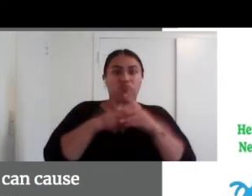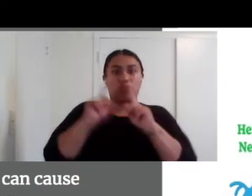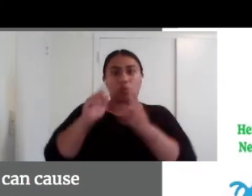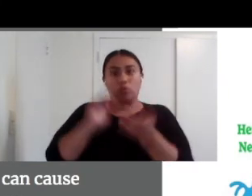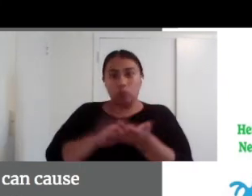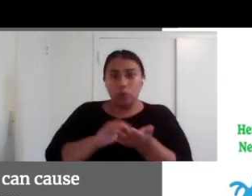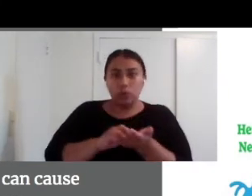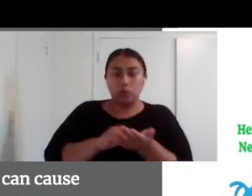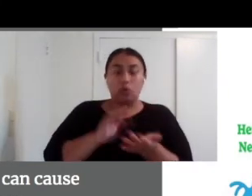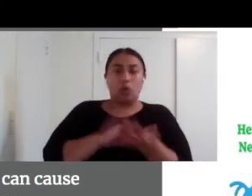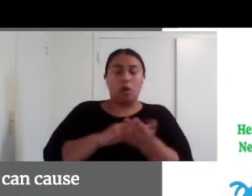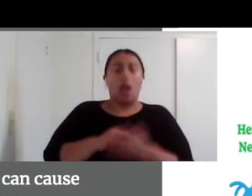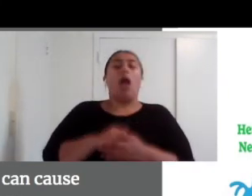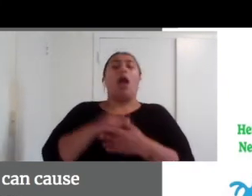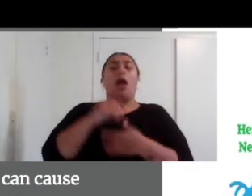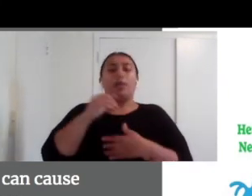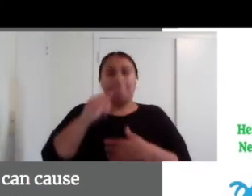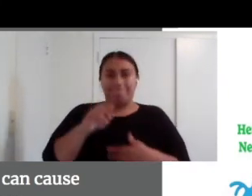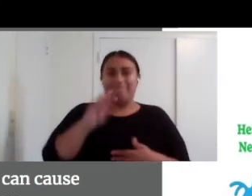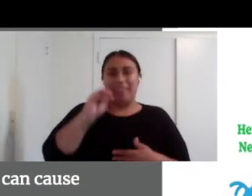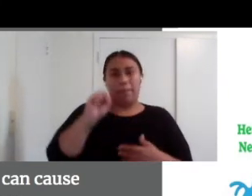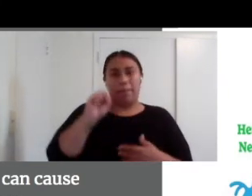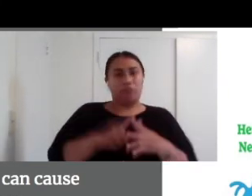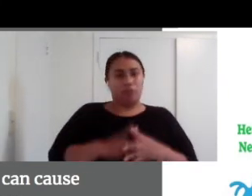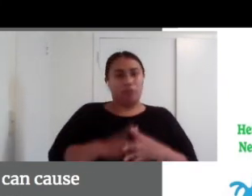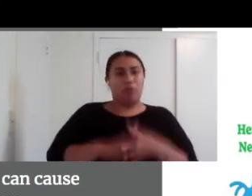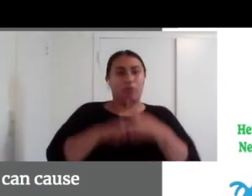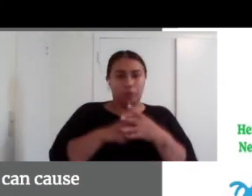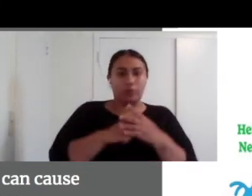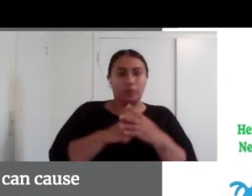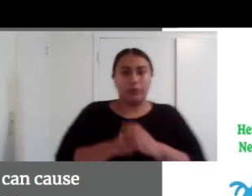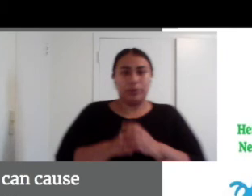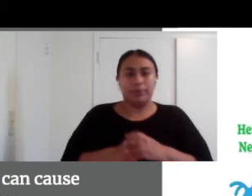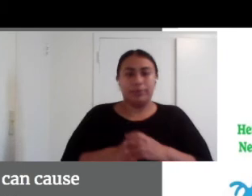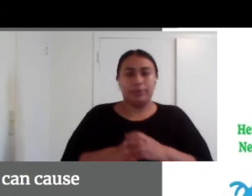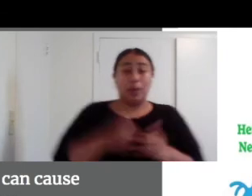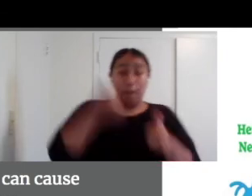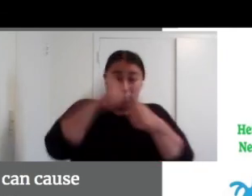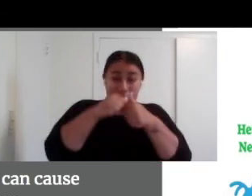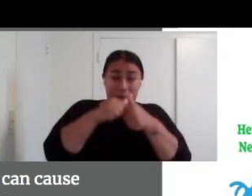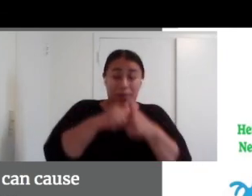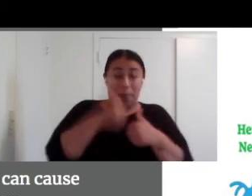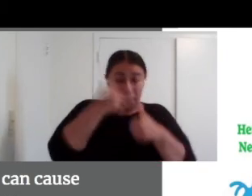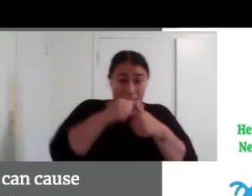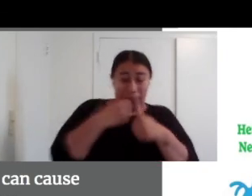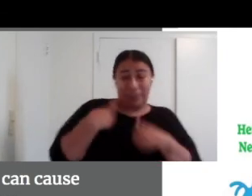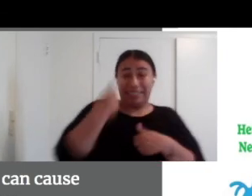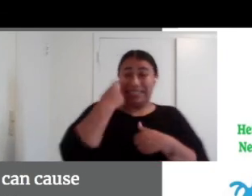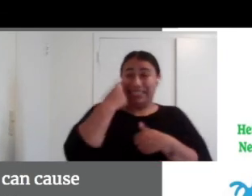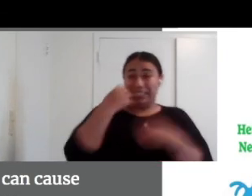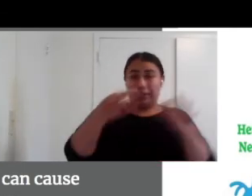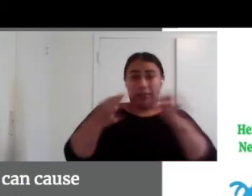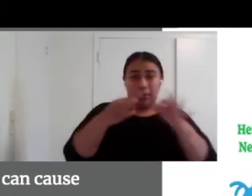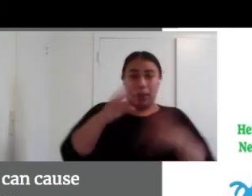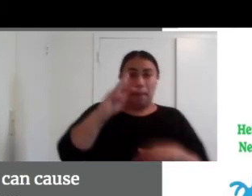with spasticity. That is when the patient loses their ability to either relax or contract